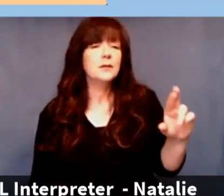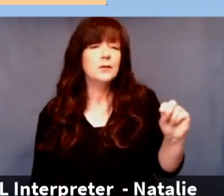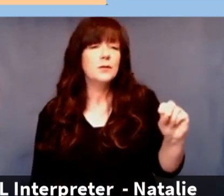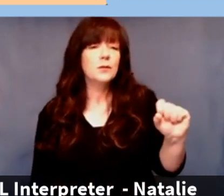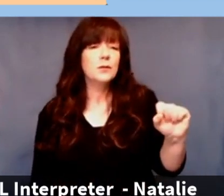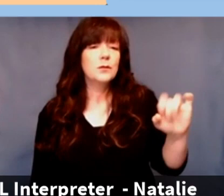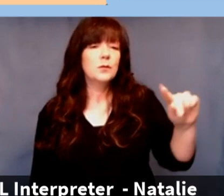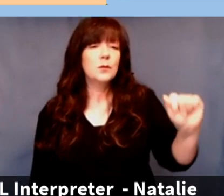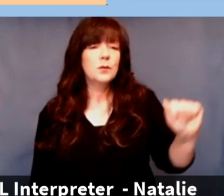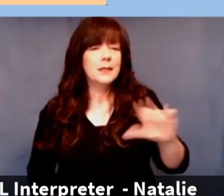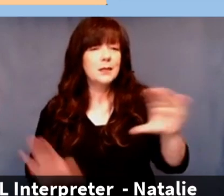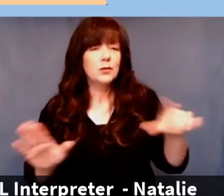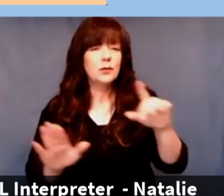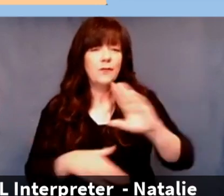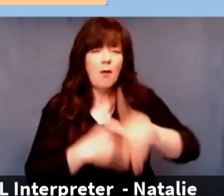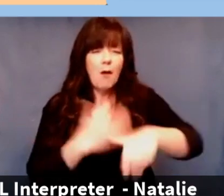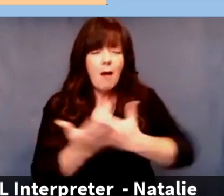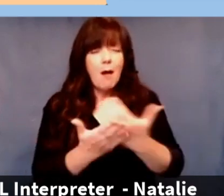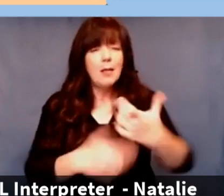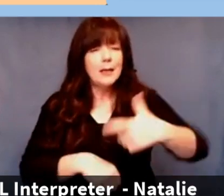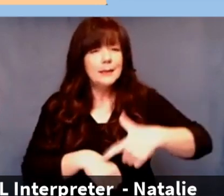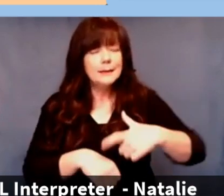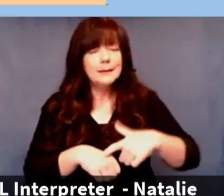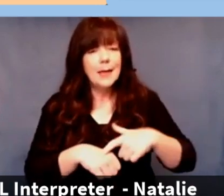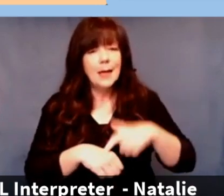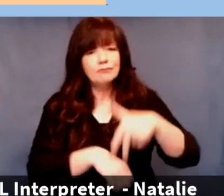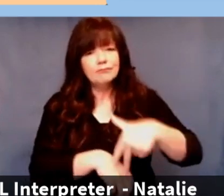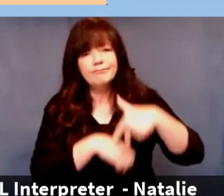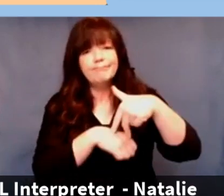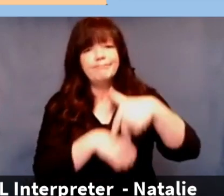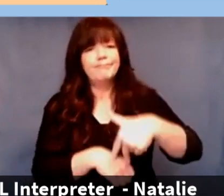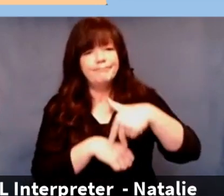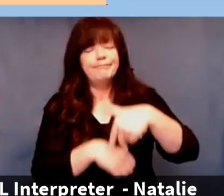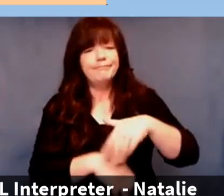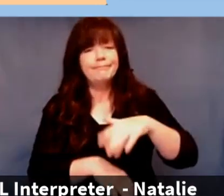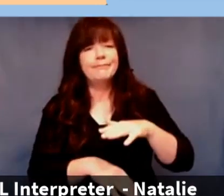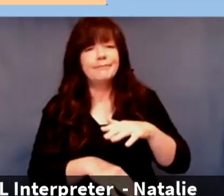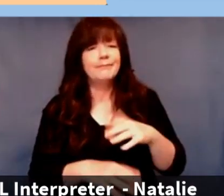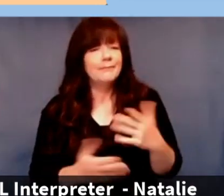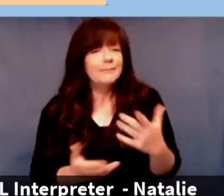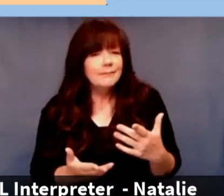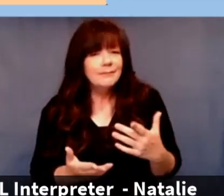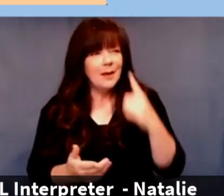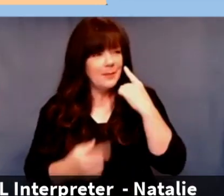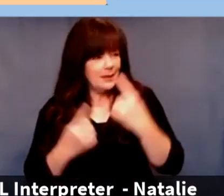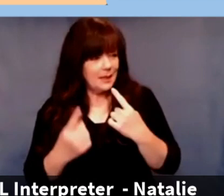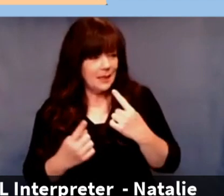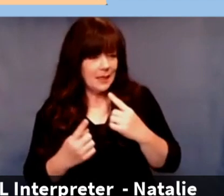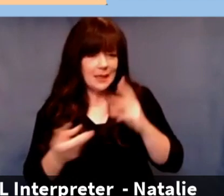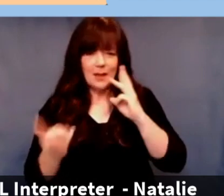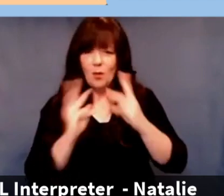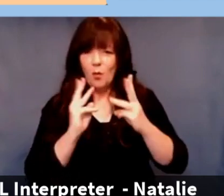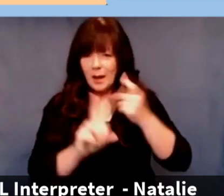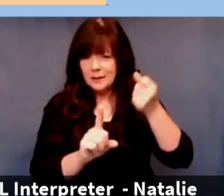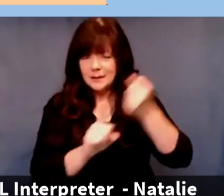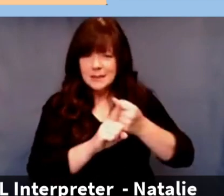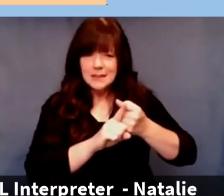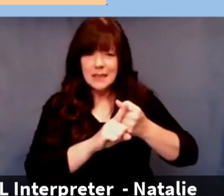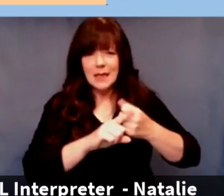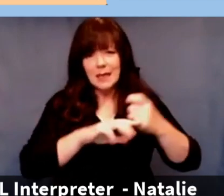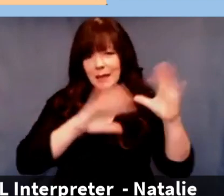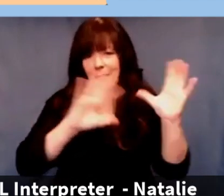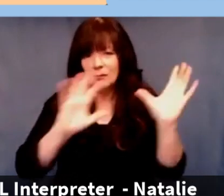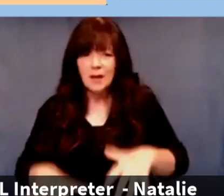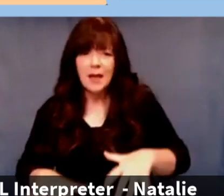rock for all that time? Because, I mean, I was thinking, weather's gonna come around, that, you